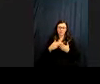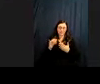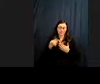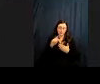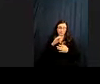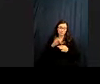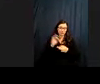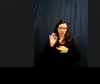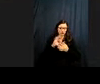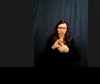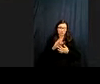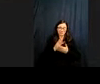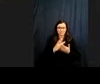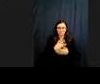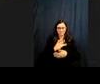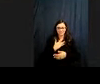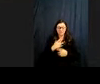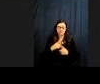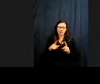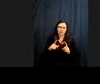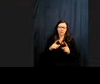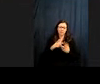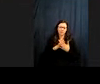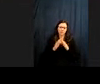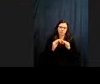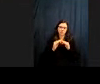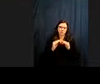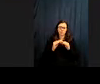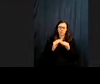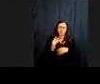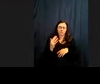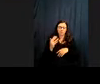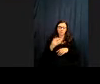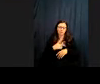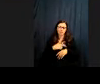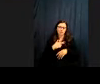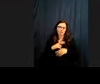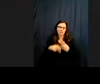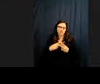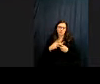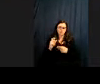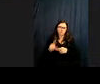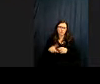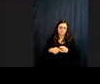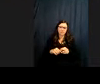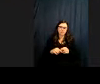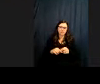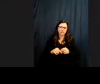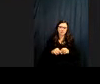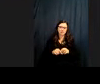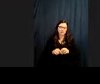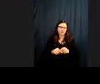spiritual in some sense, but it gets into some religious kinds of questions